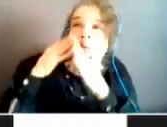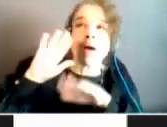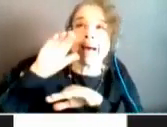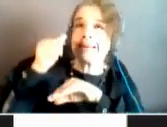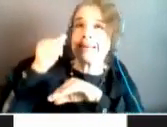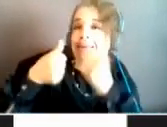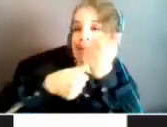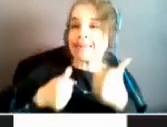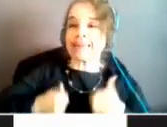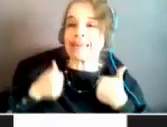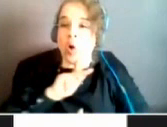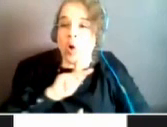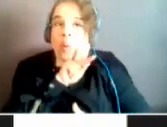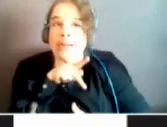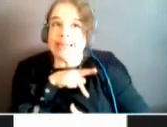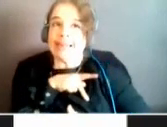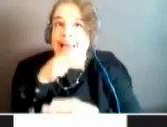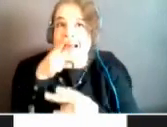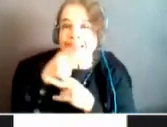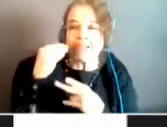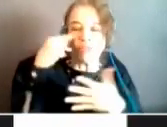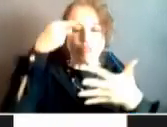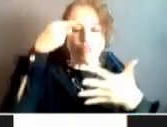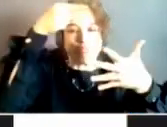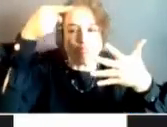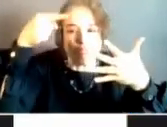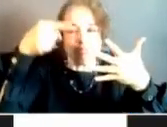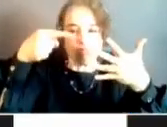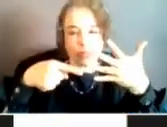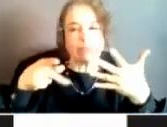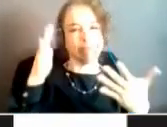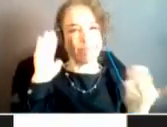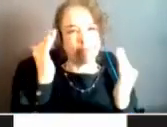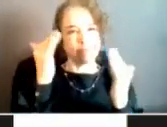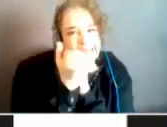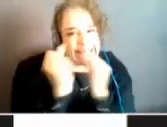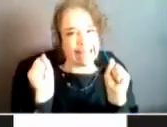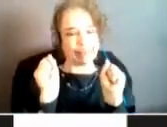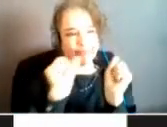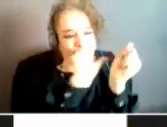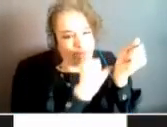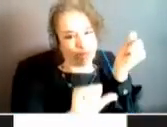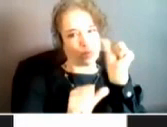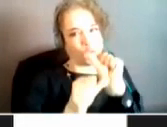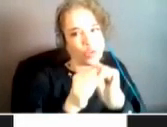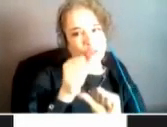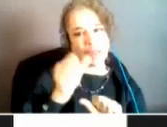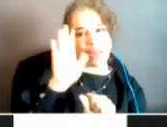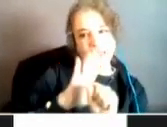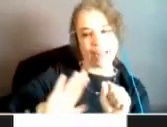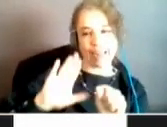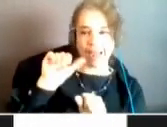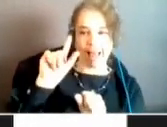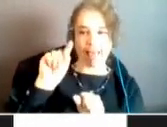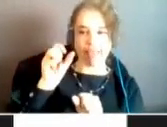living, or personal care home might seem to be safe from suicide ideation attempts